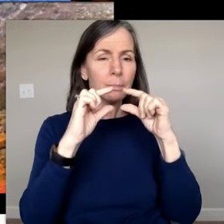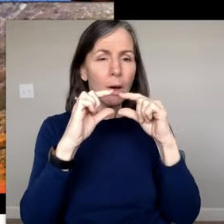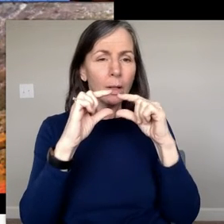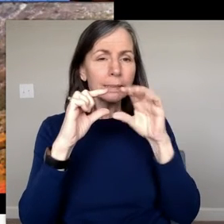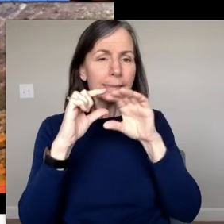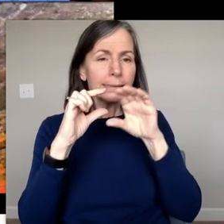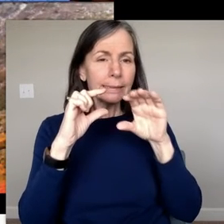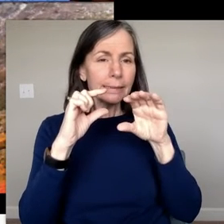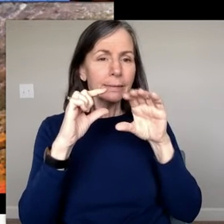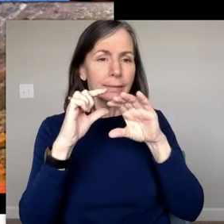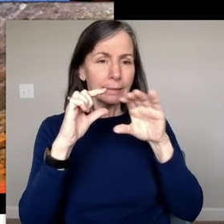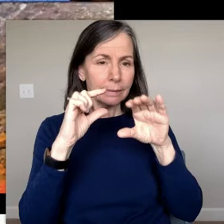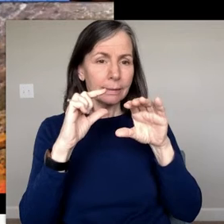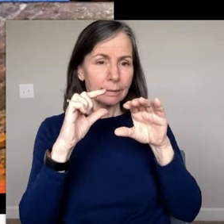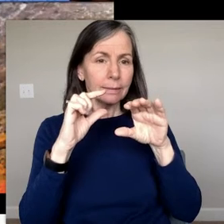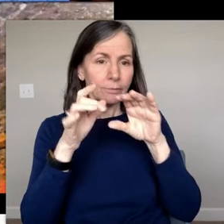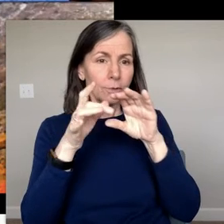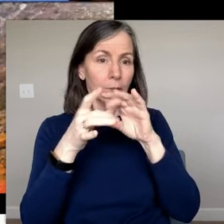top.